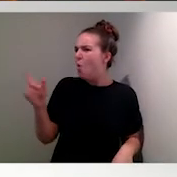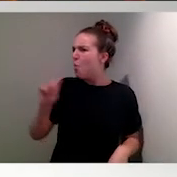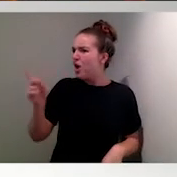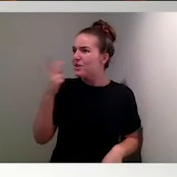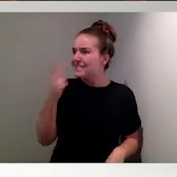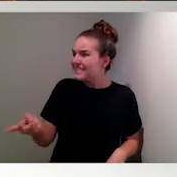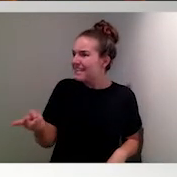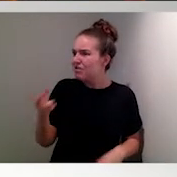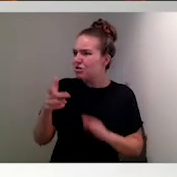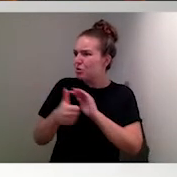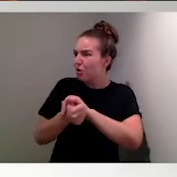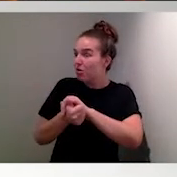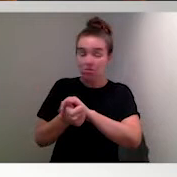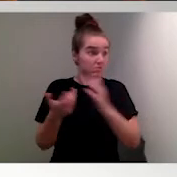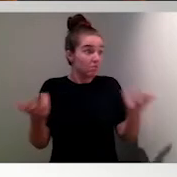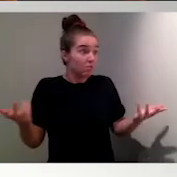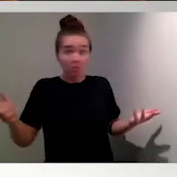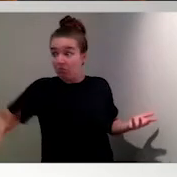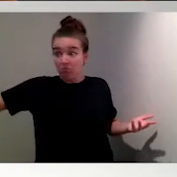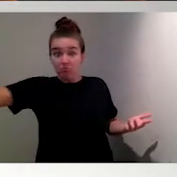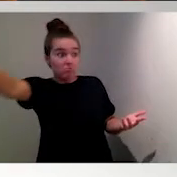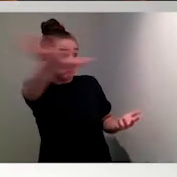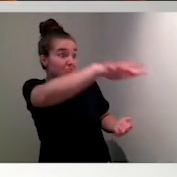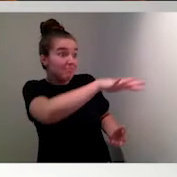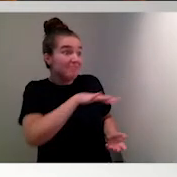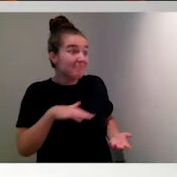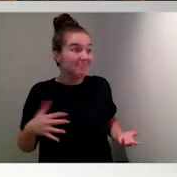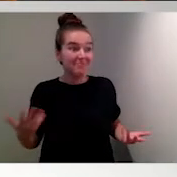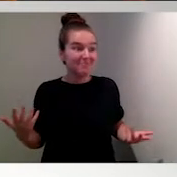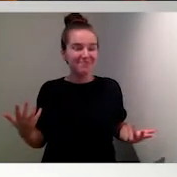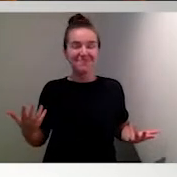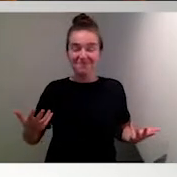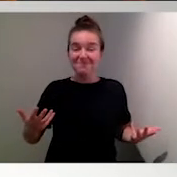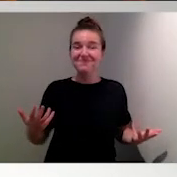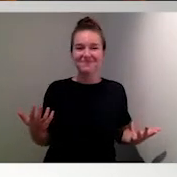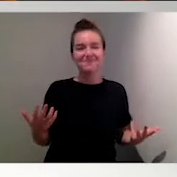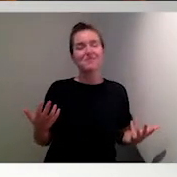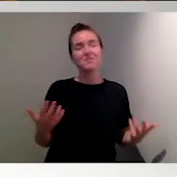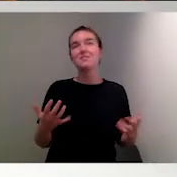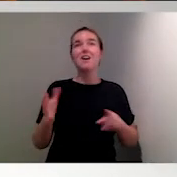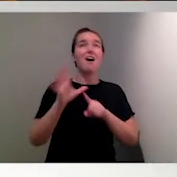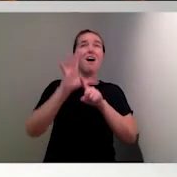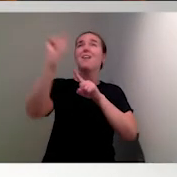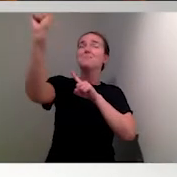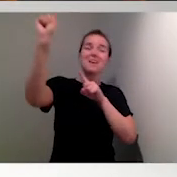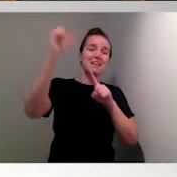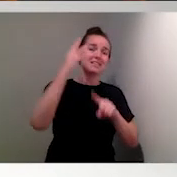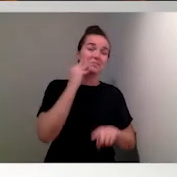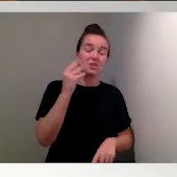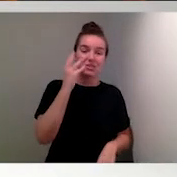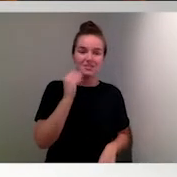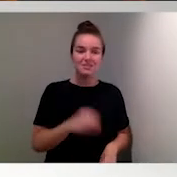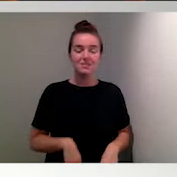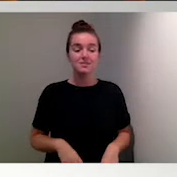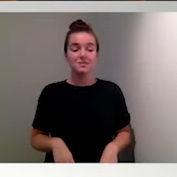was just absolutely a phenomenal experience. We get back to the boat. They help pull me out, take me back to my seat, carry me back up the beach